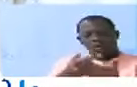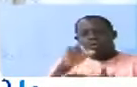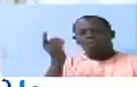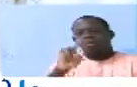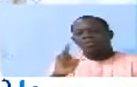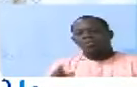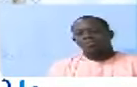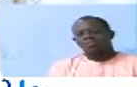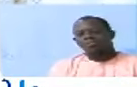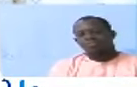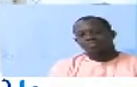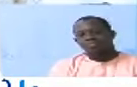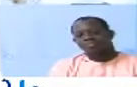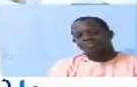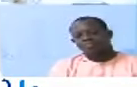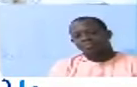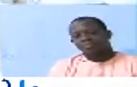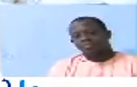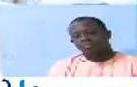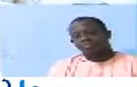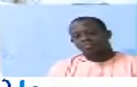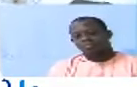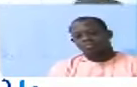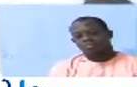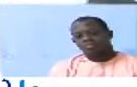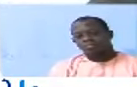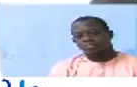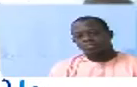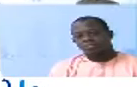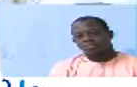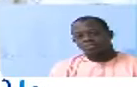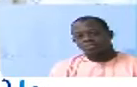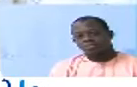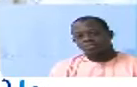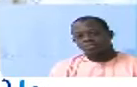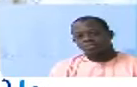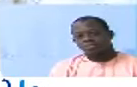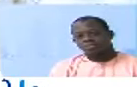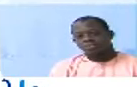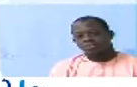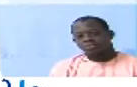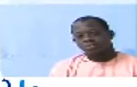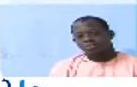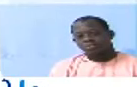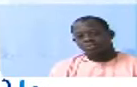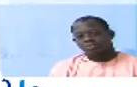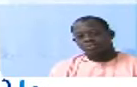keta nyadile alikal dumuru men soto fa fisiata le wosilo bang.